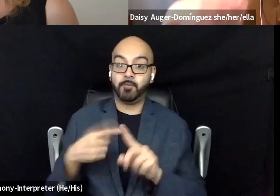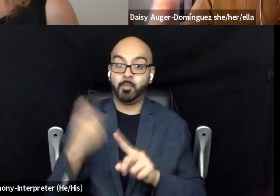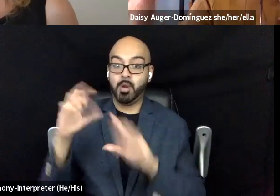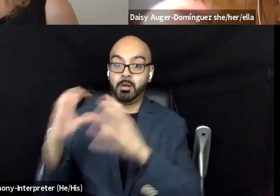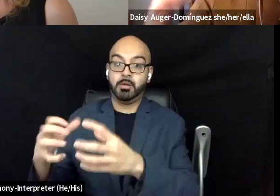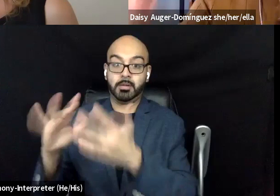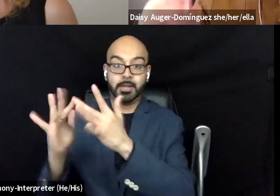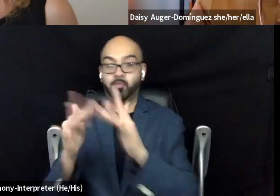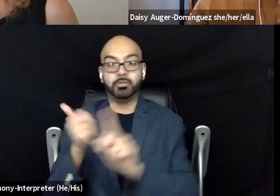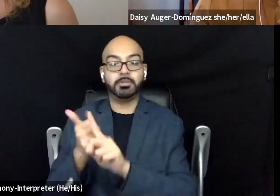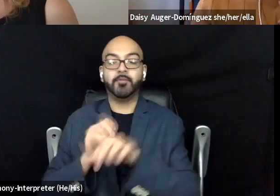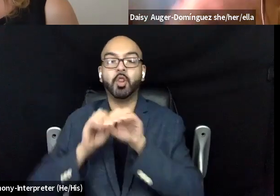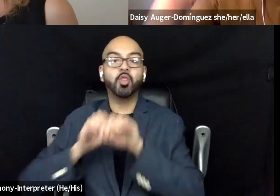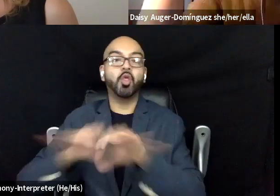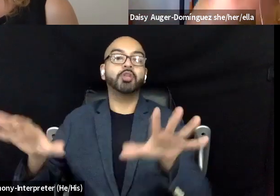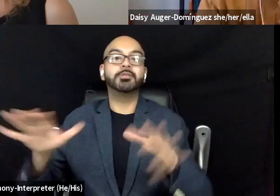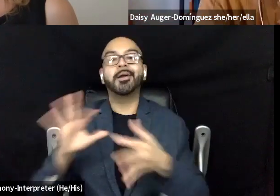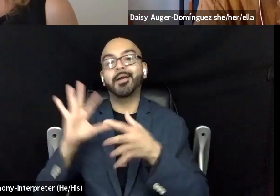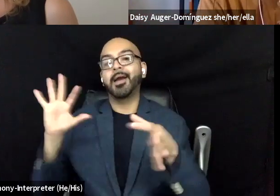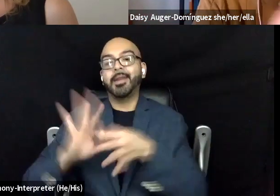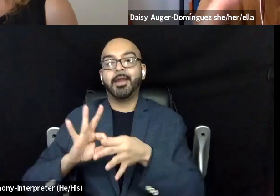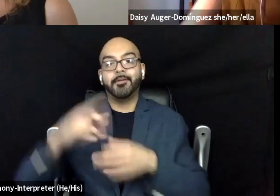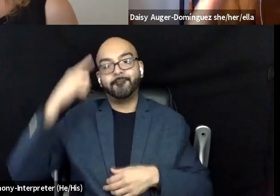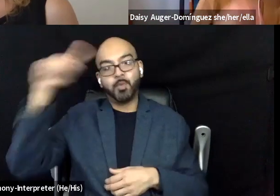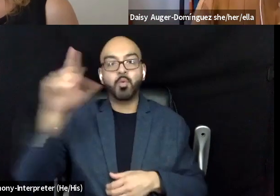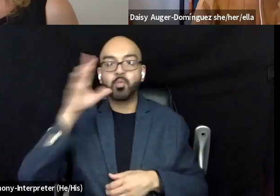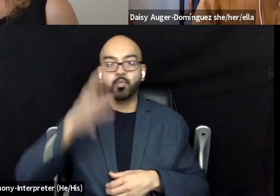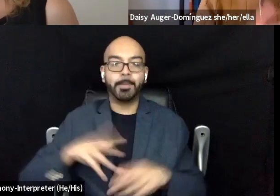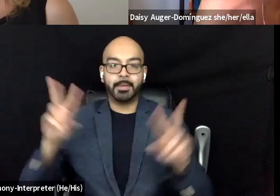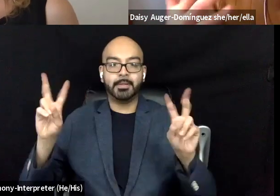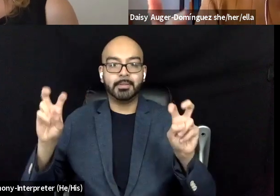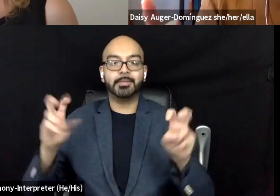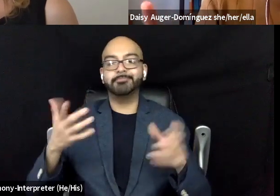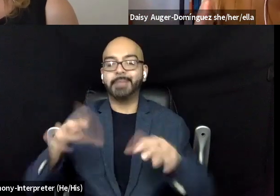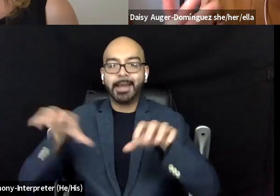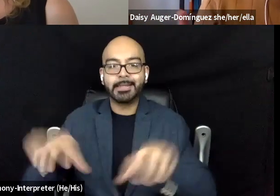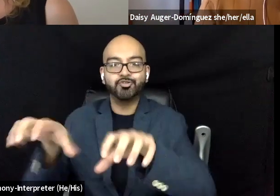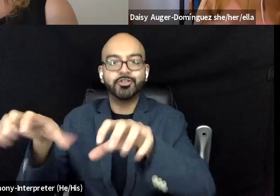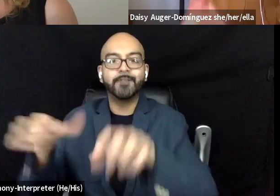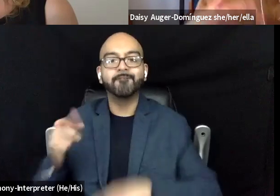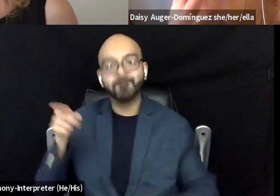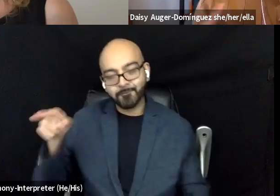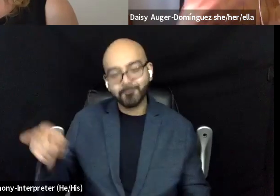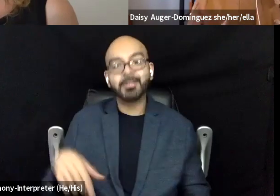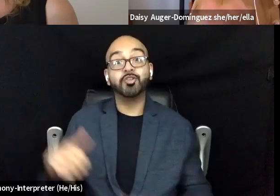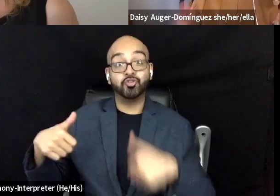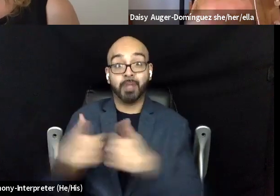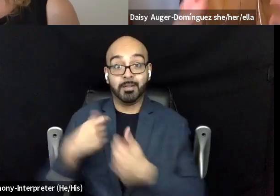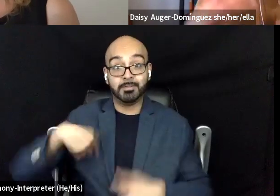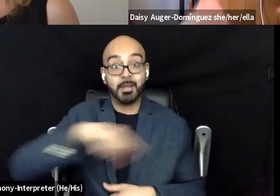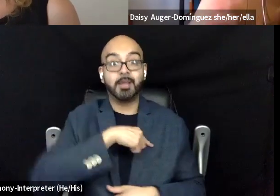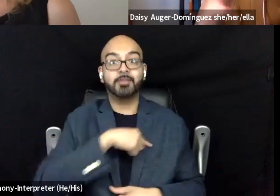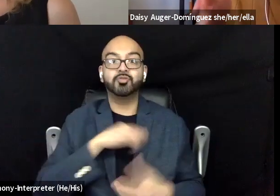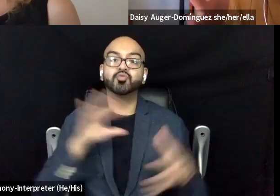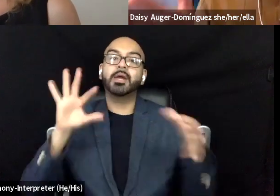Connect for initiative for women. She talked about this. And so she had challenged all of us to try and connect for women for